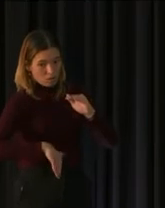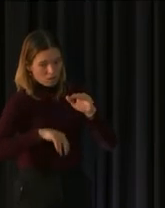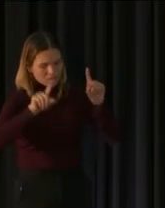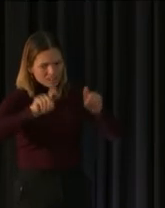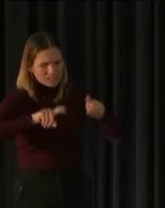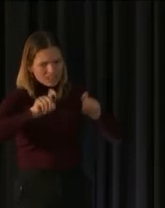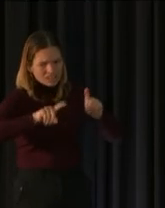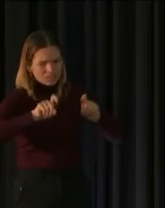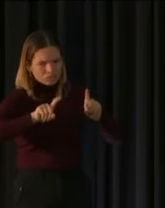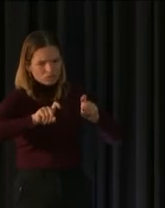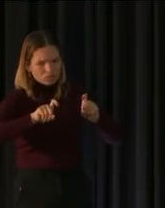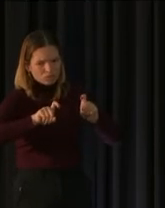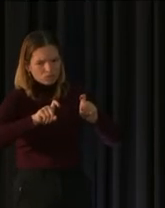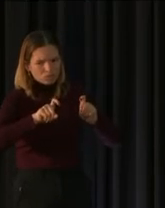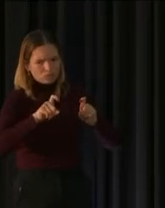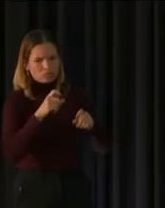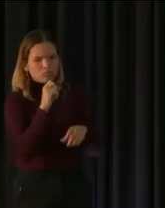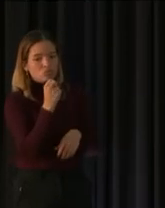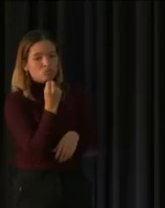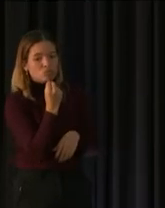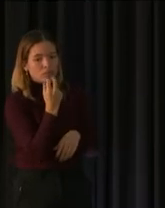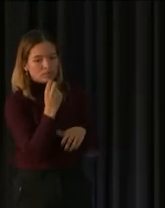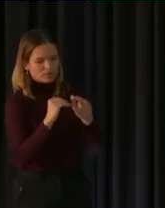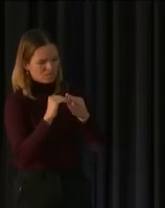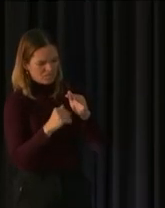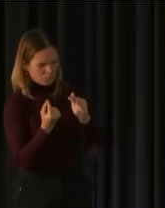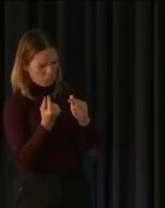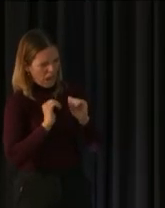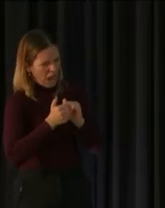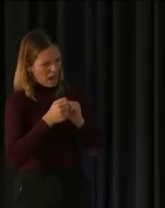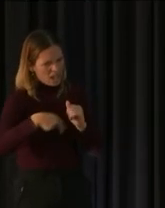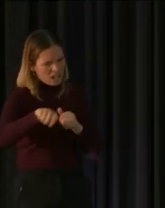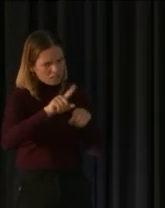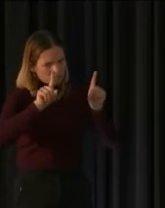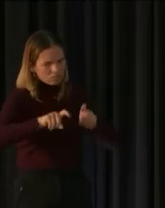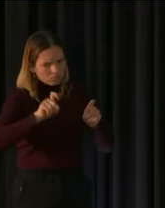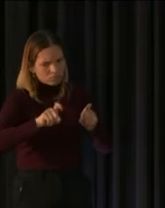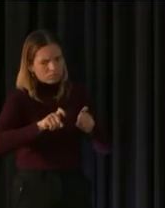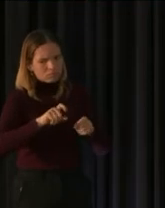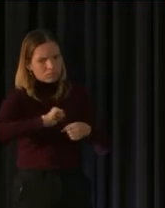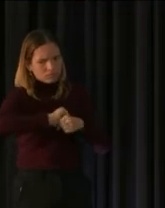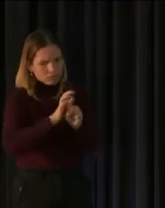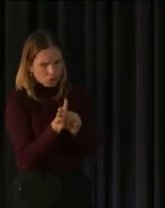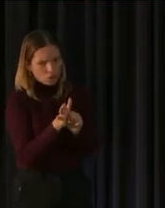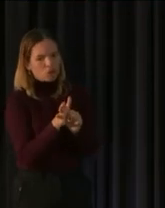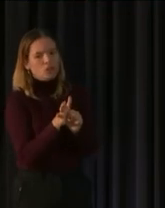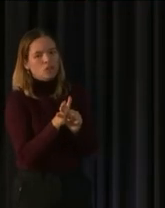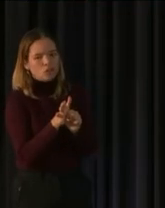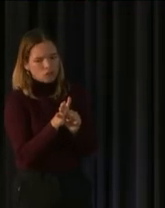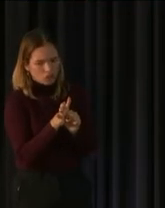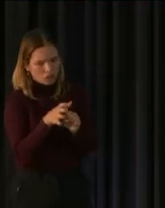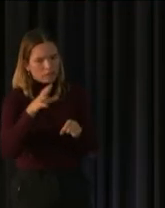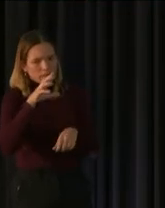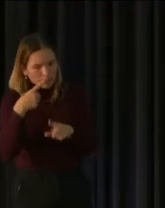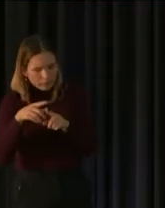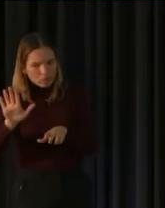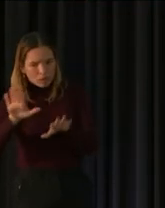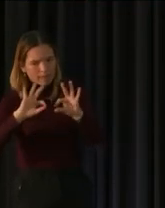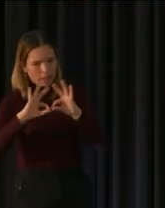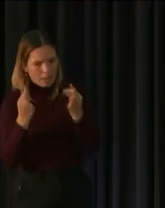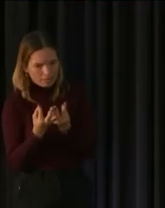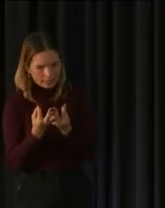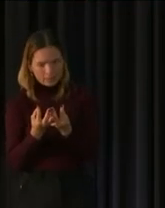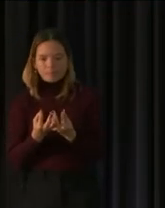that families can get their kids vaccinated as quickly as possible. Thank you. Yeah, good evening again. Thank you for that